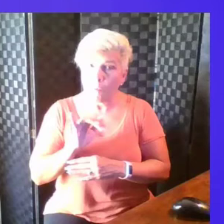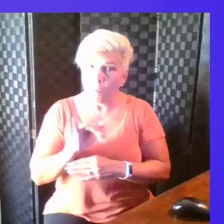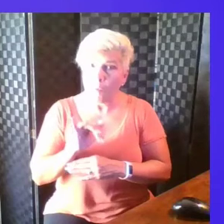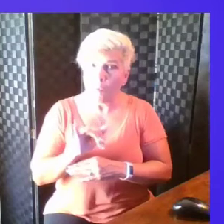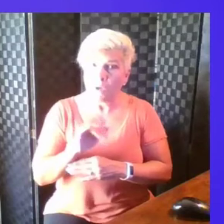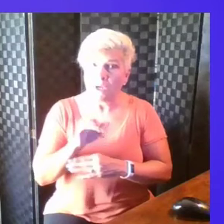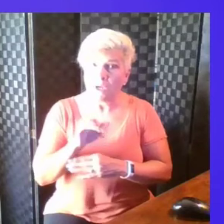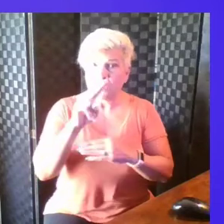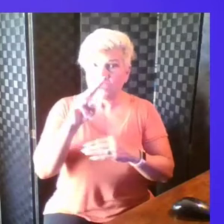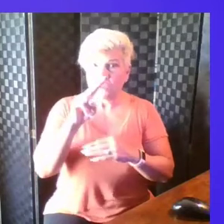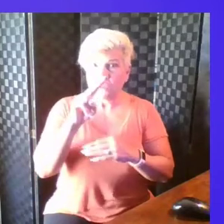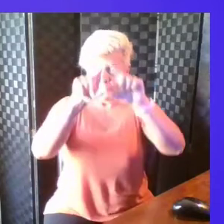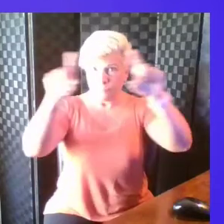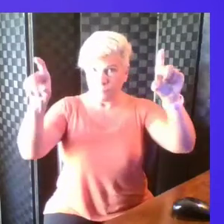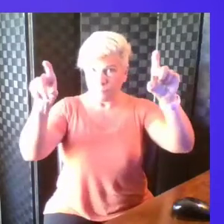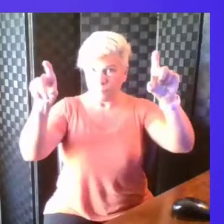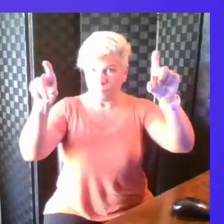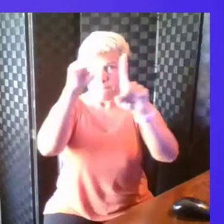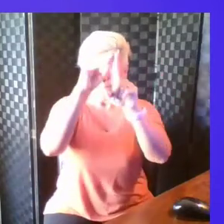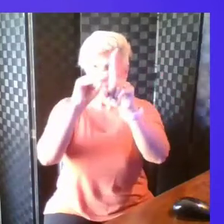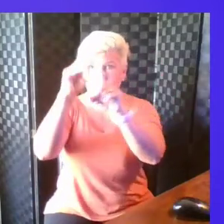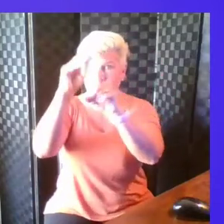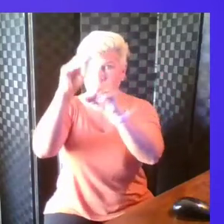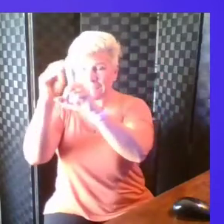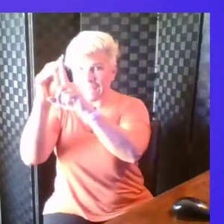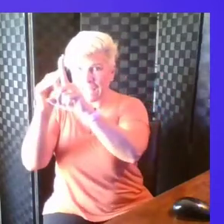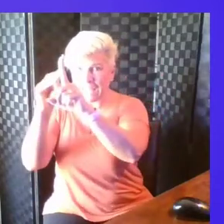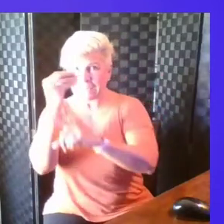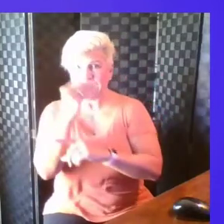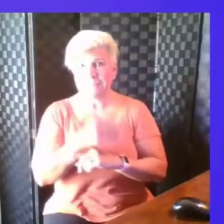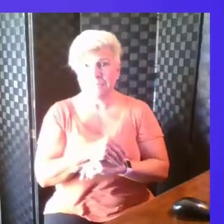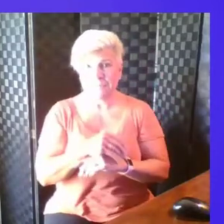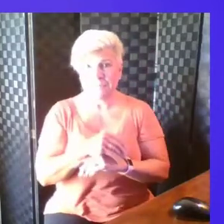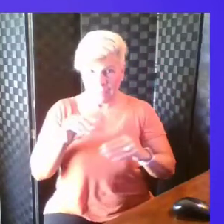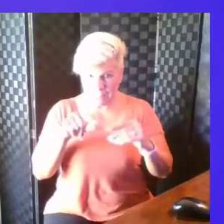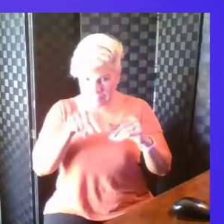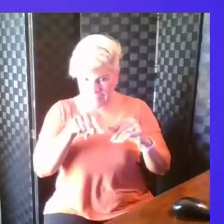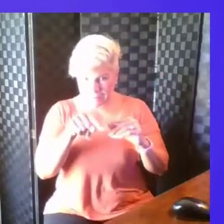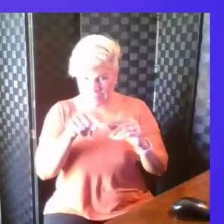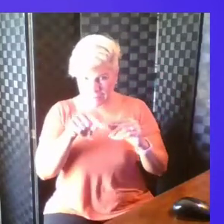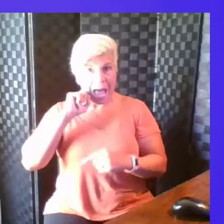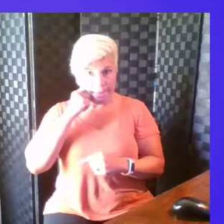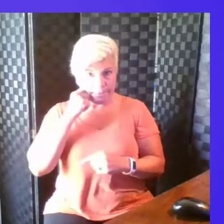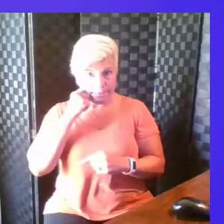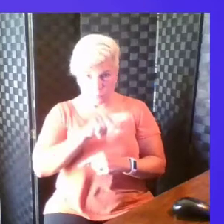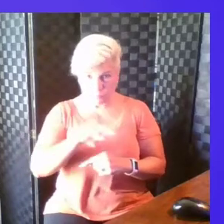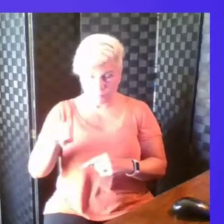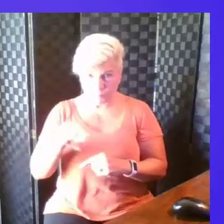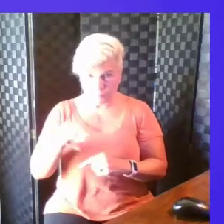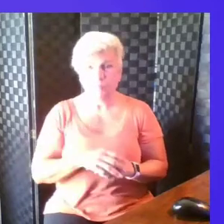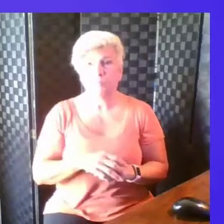There are 2 sets of fruit here. On the top we have bananas, and on the bottom we have apples.